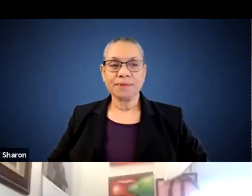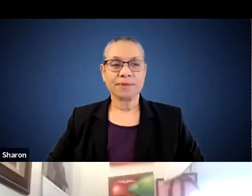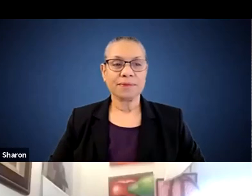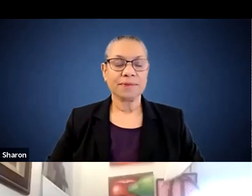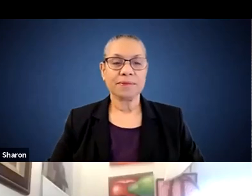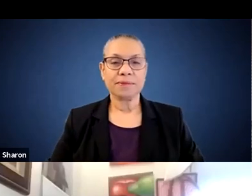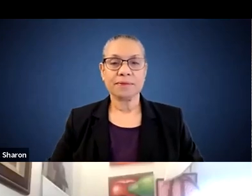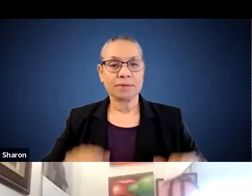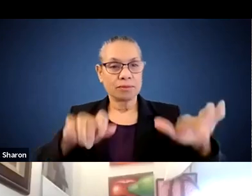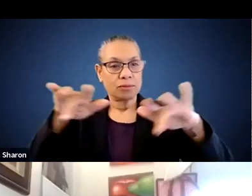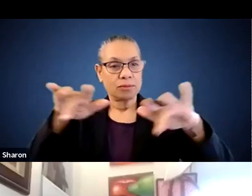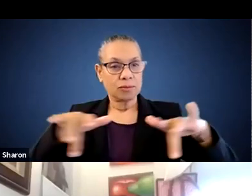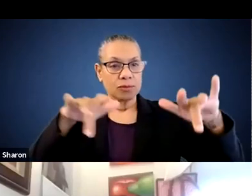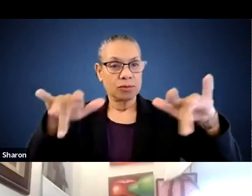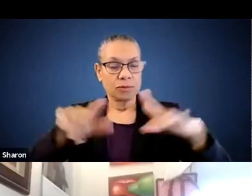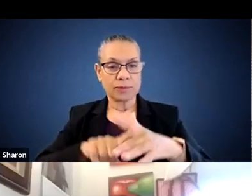laughs